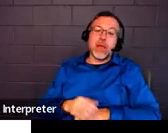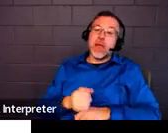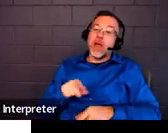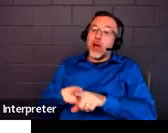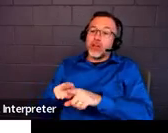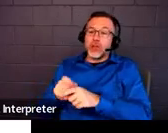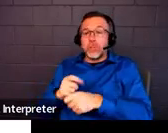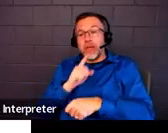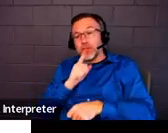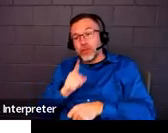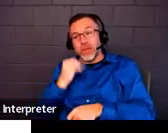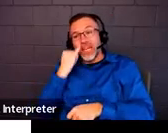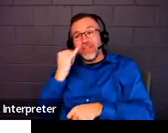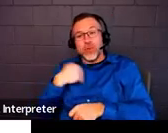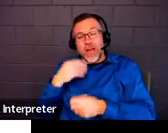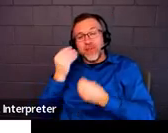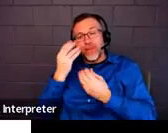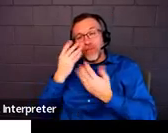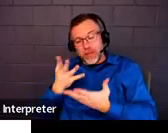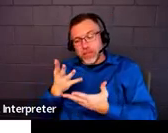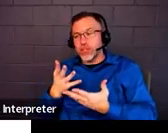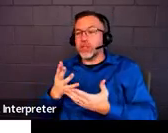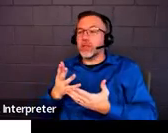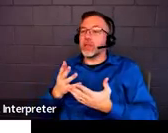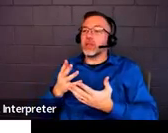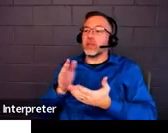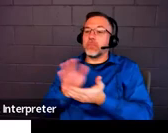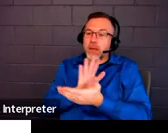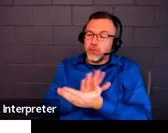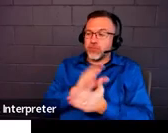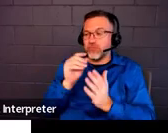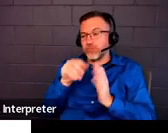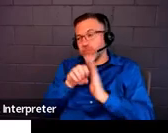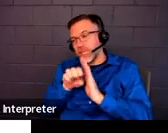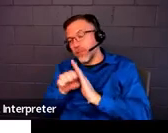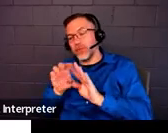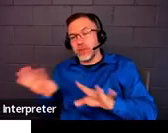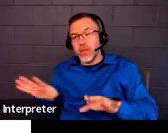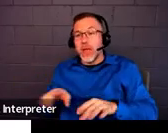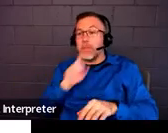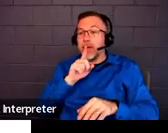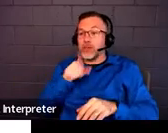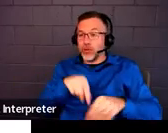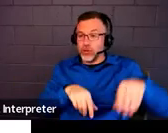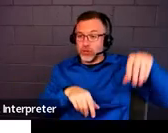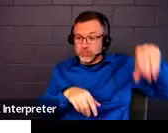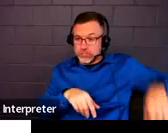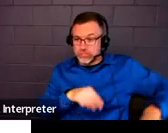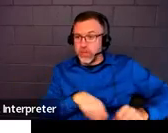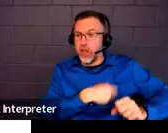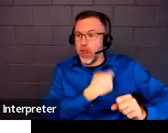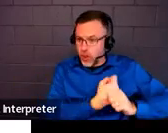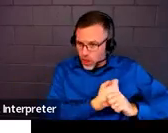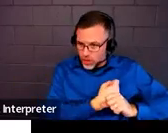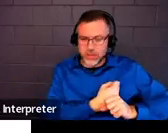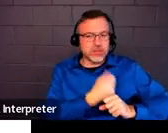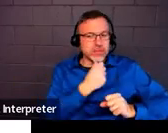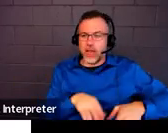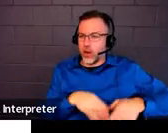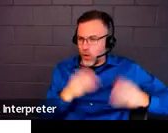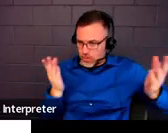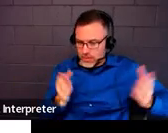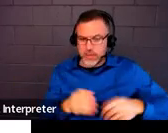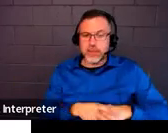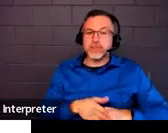where those materials are being kept when not in use. And for TAs, during that 2 weeks, we really focus